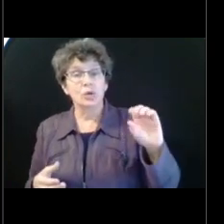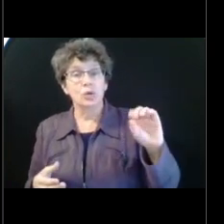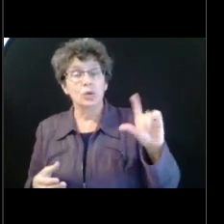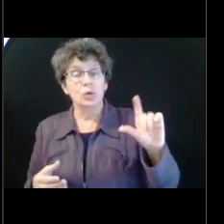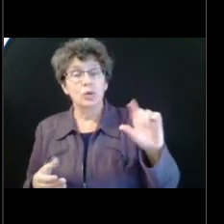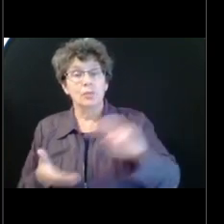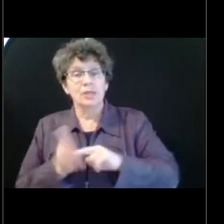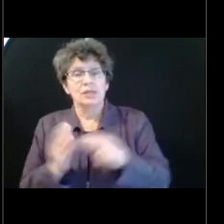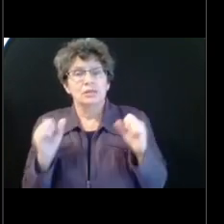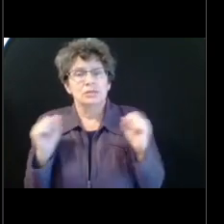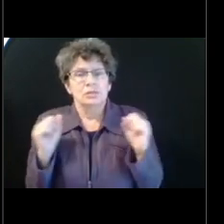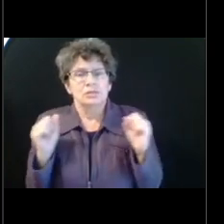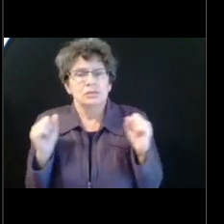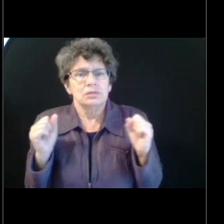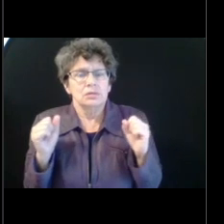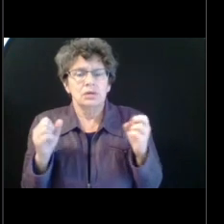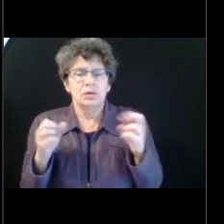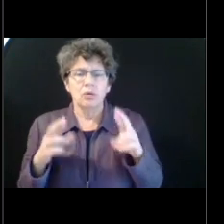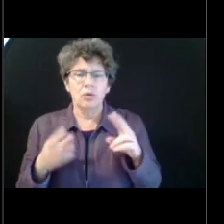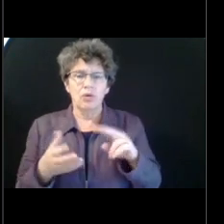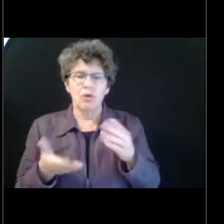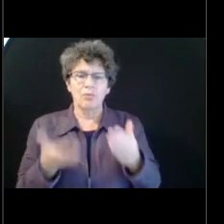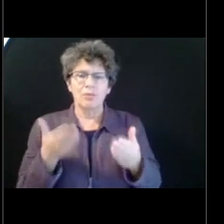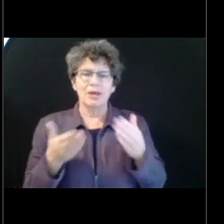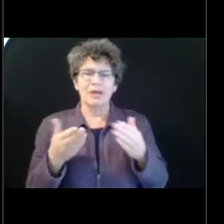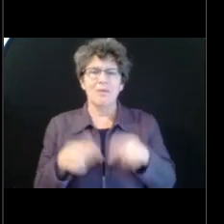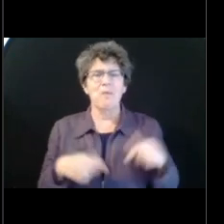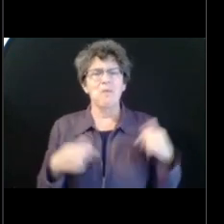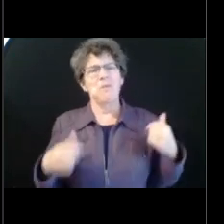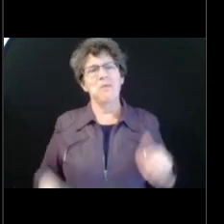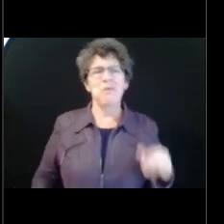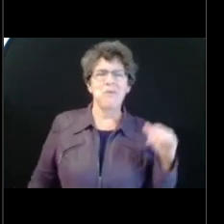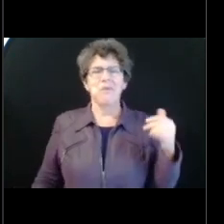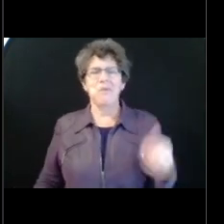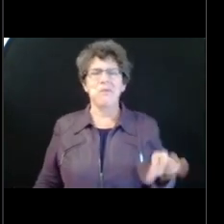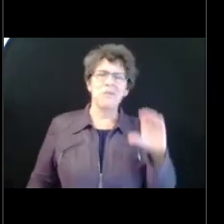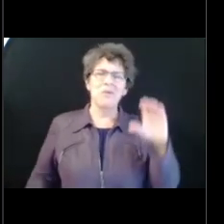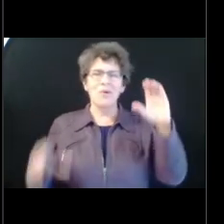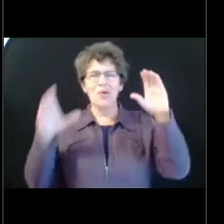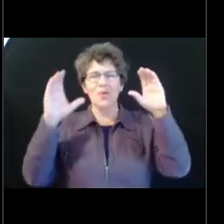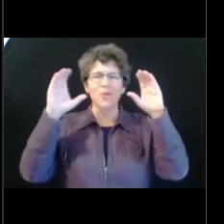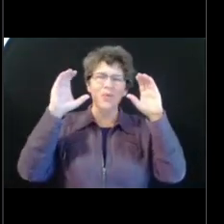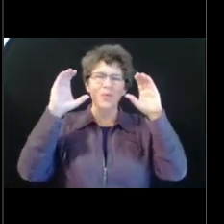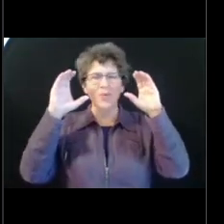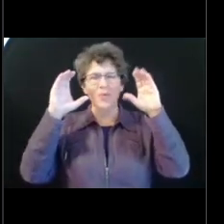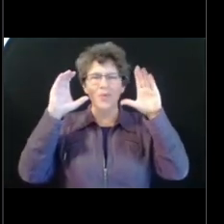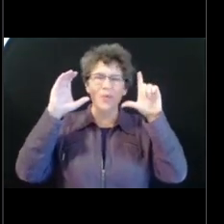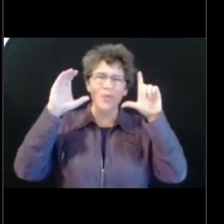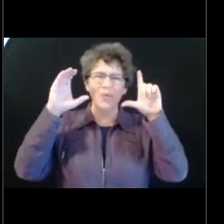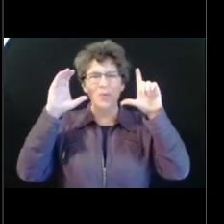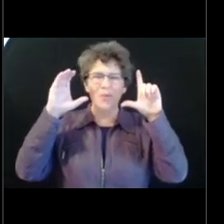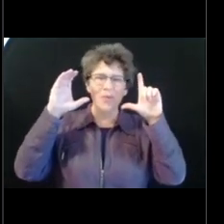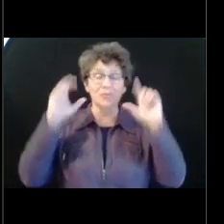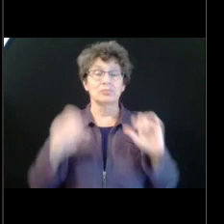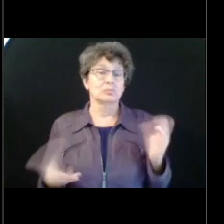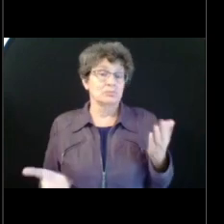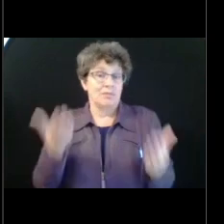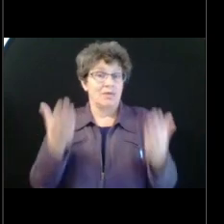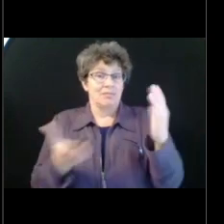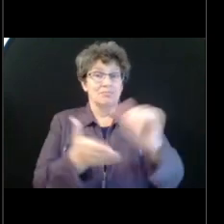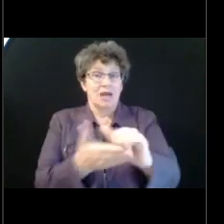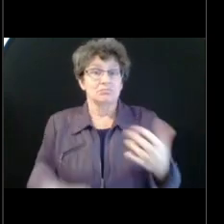mean like the fellows next to them. Joe Cool. In this case, resilience to